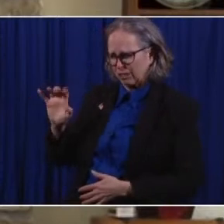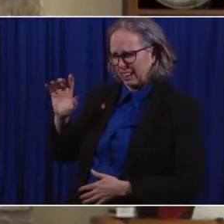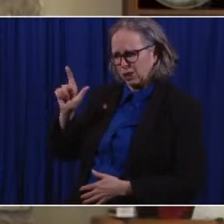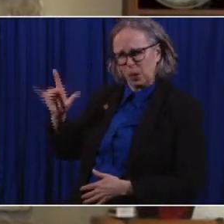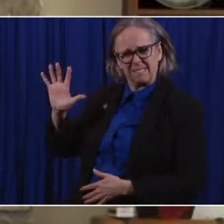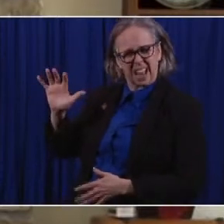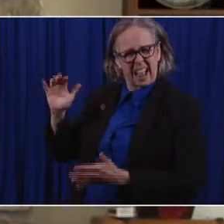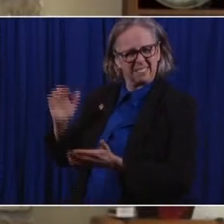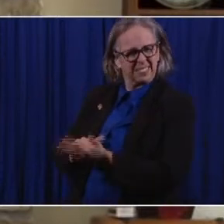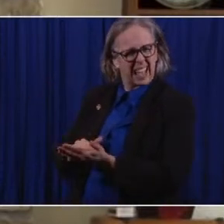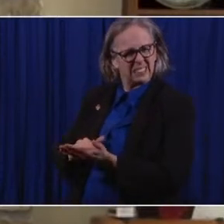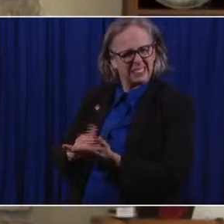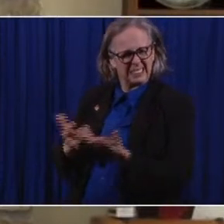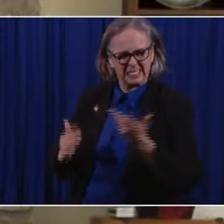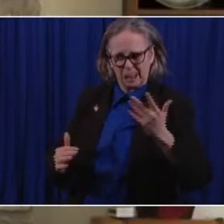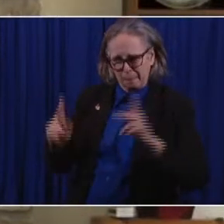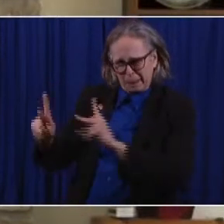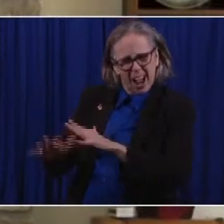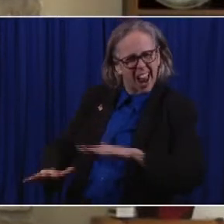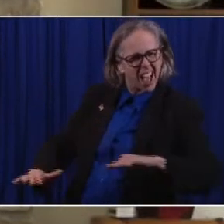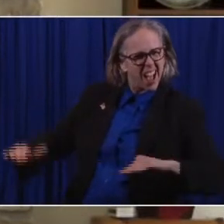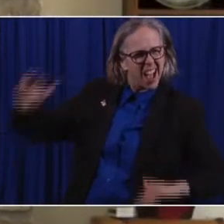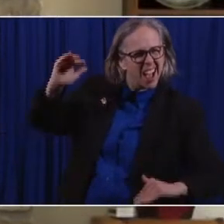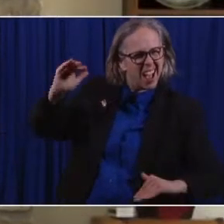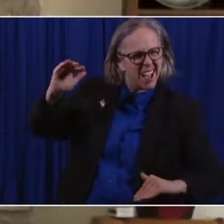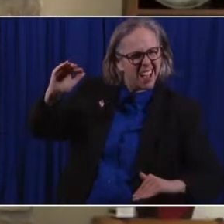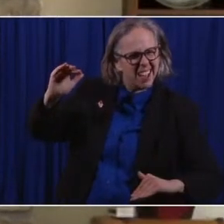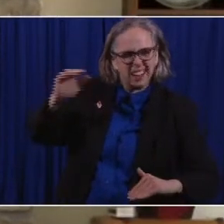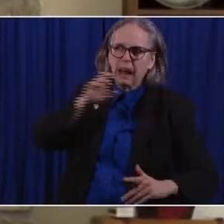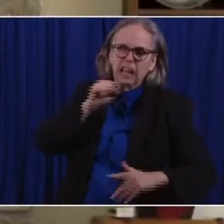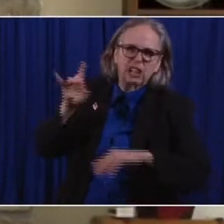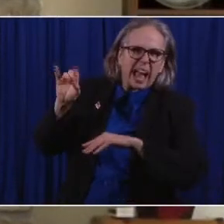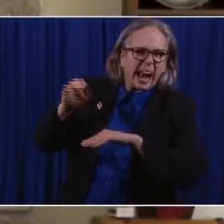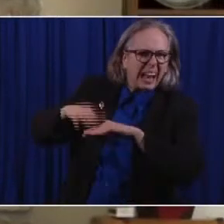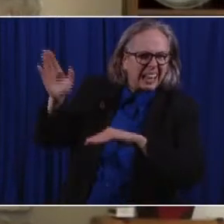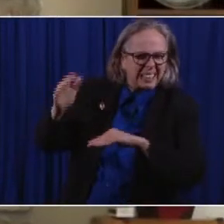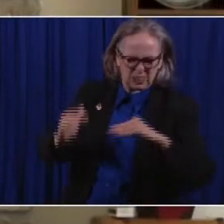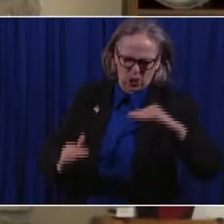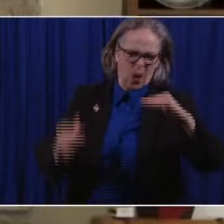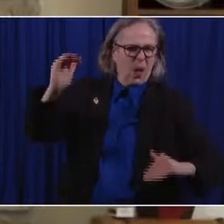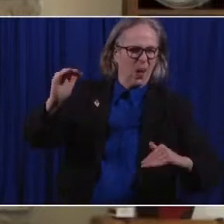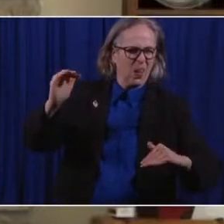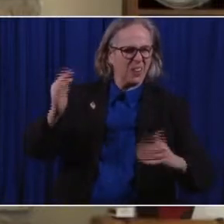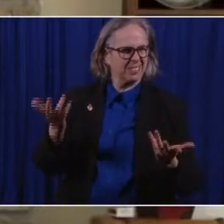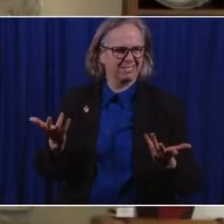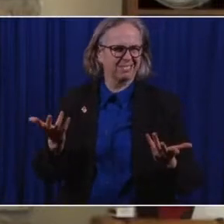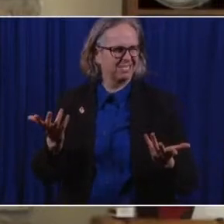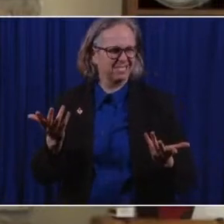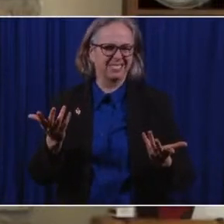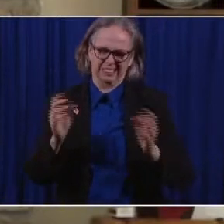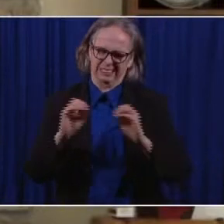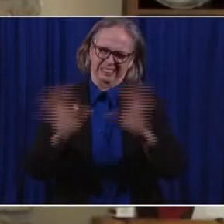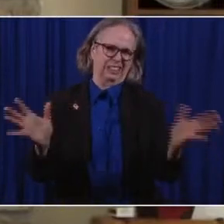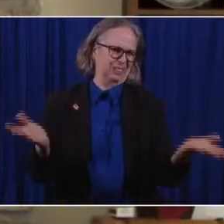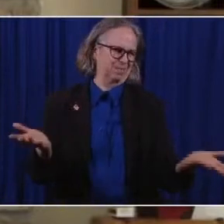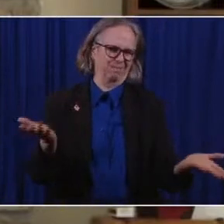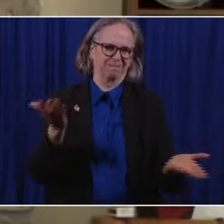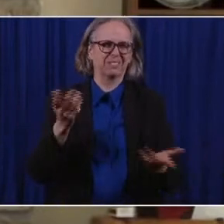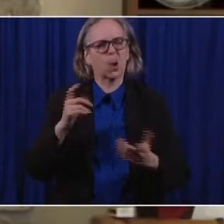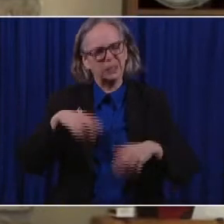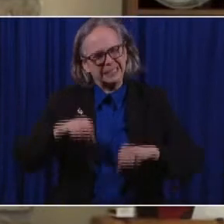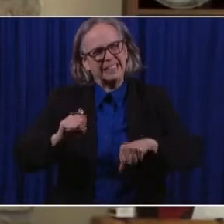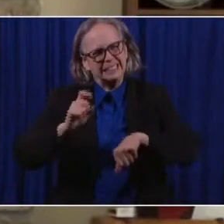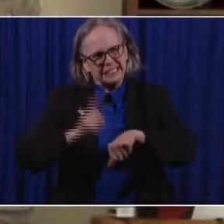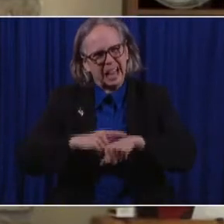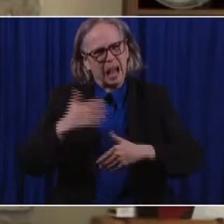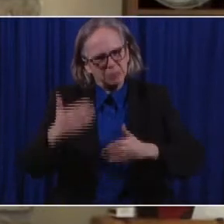approximately people 80 years of age or older. So we can do the math. It's going to take a while, but we want to get started. And frankly, we